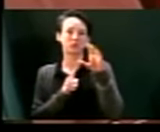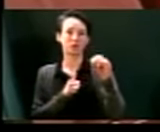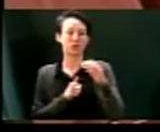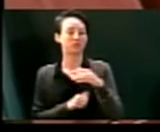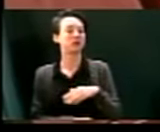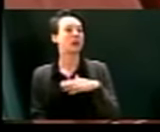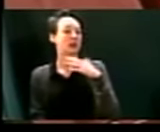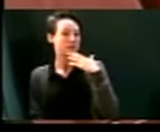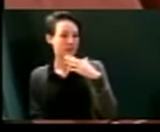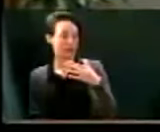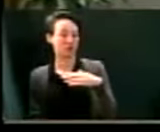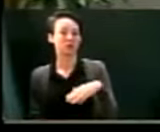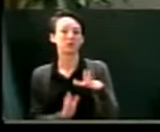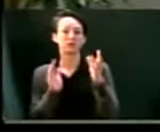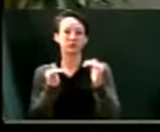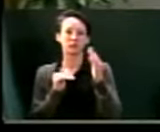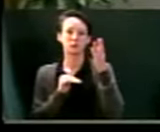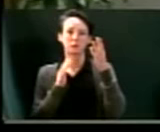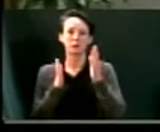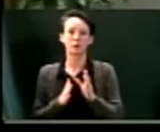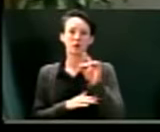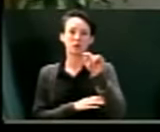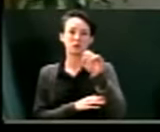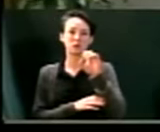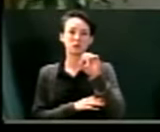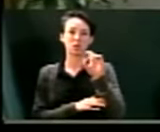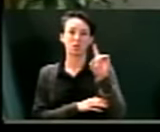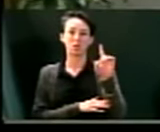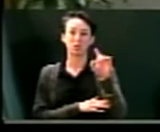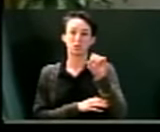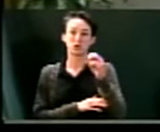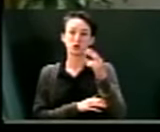Thank you. Swan. Our next speaker is Todd Shelton.